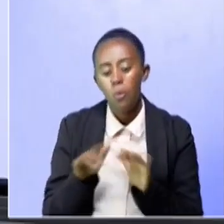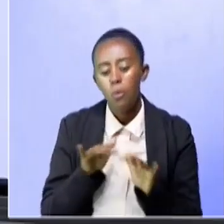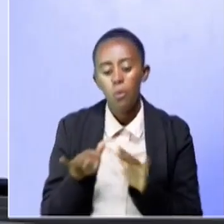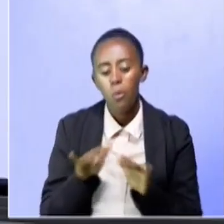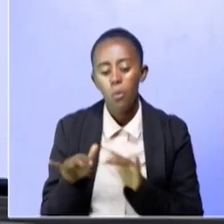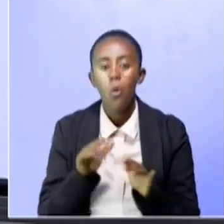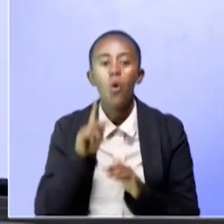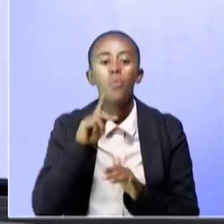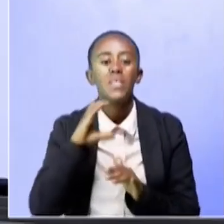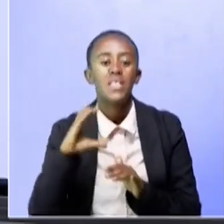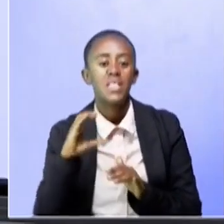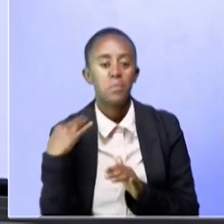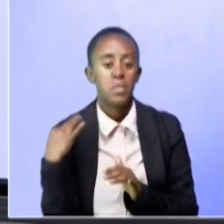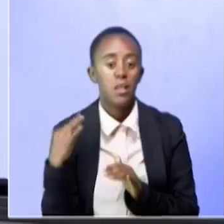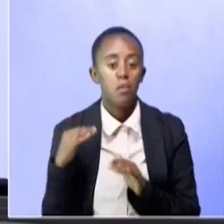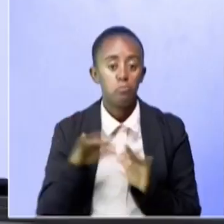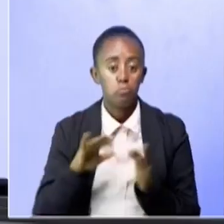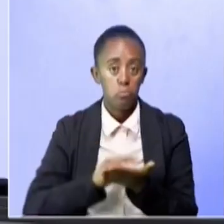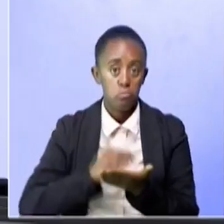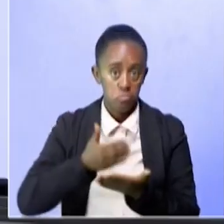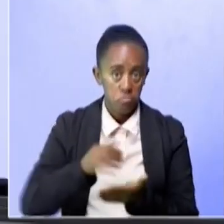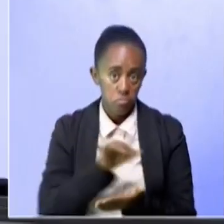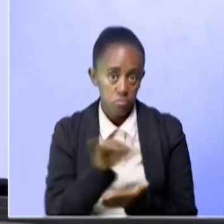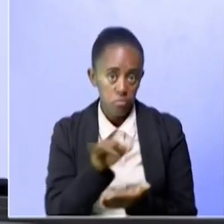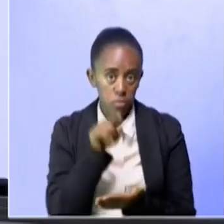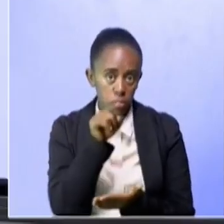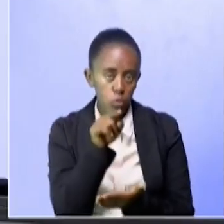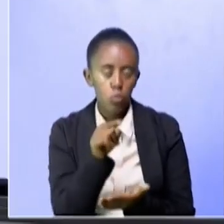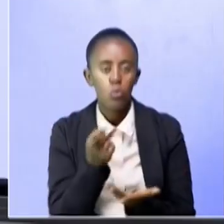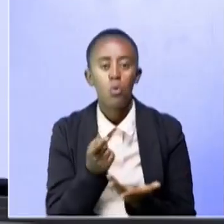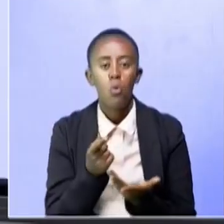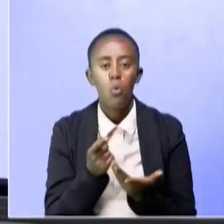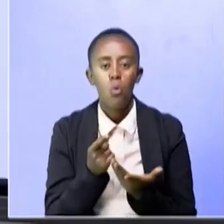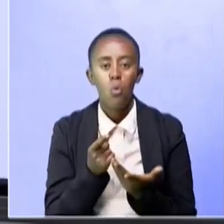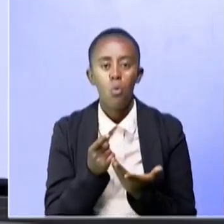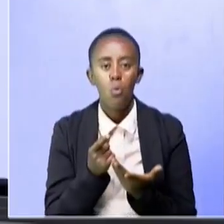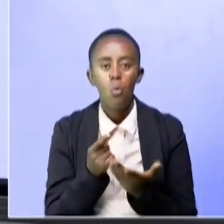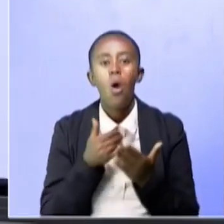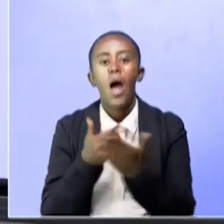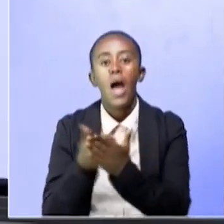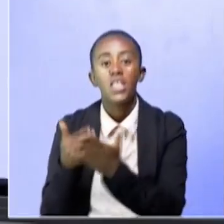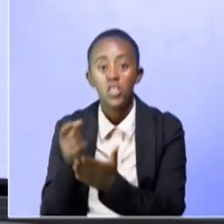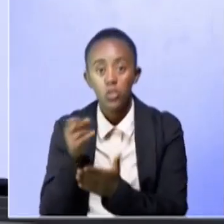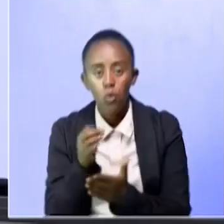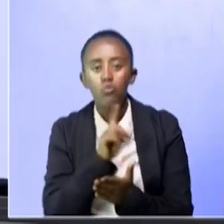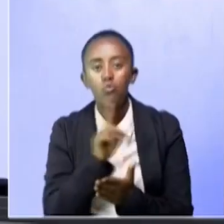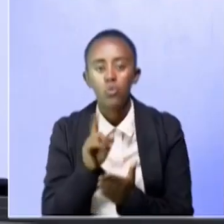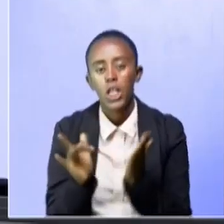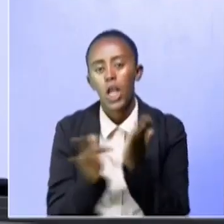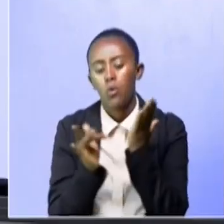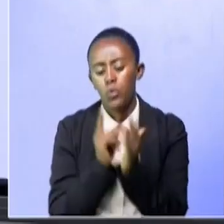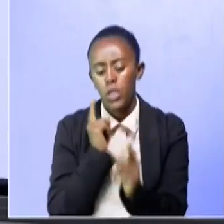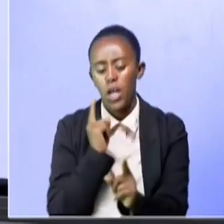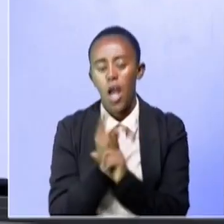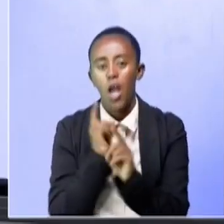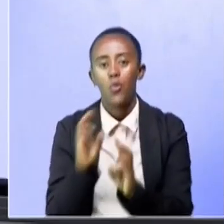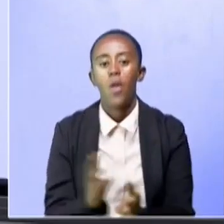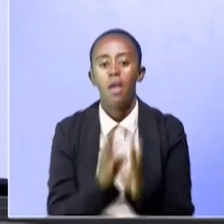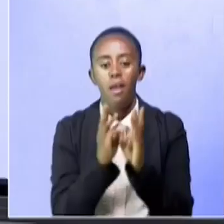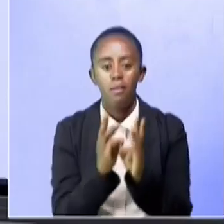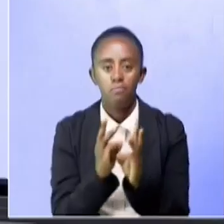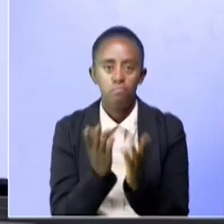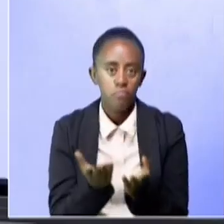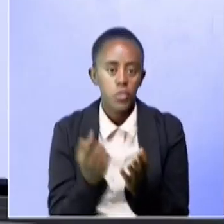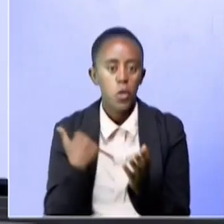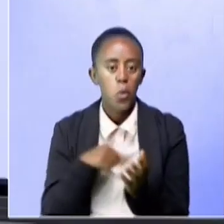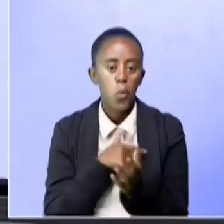PC, easily you will have access of using the technology in the right way. We are